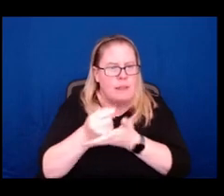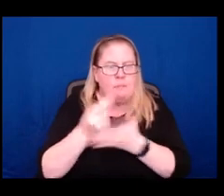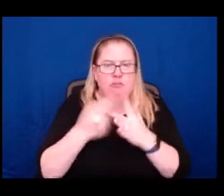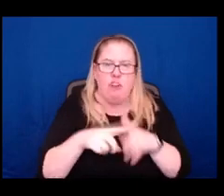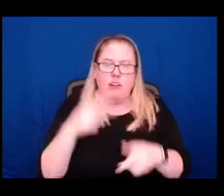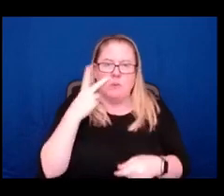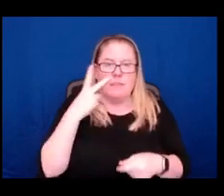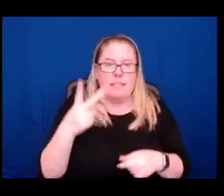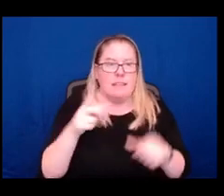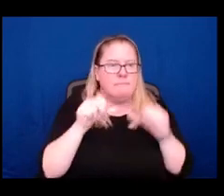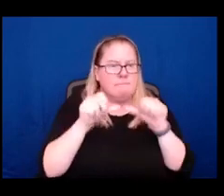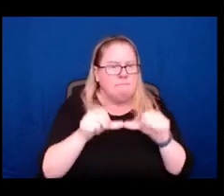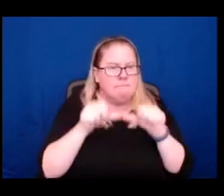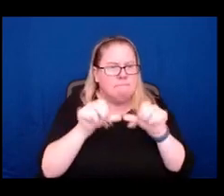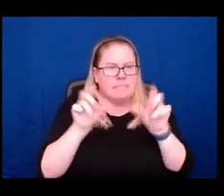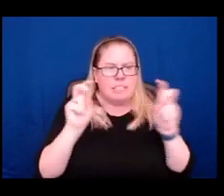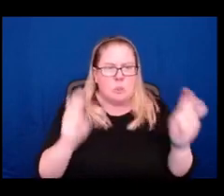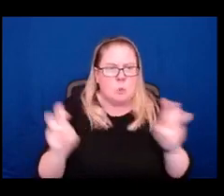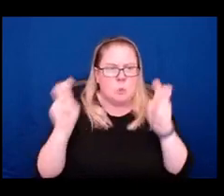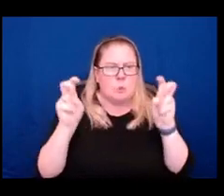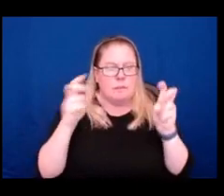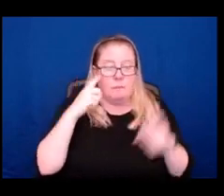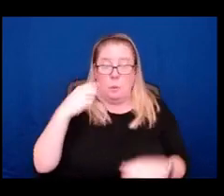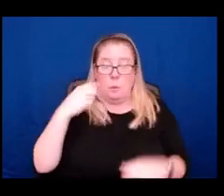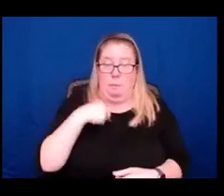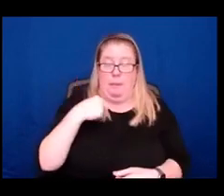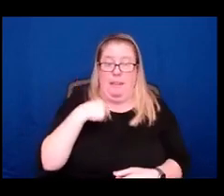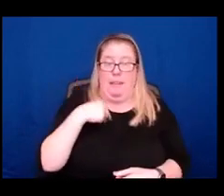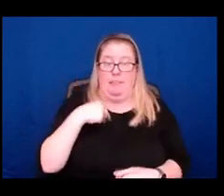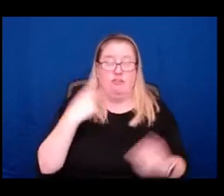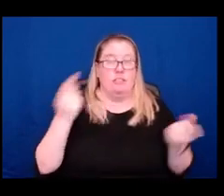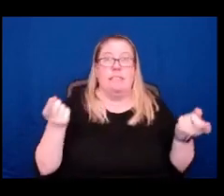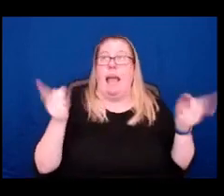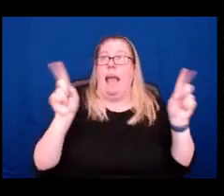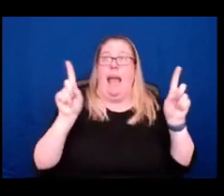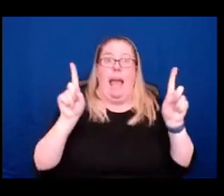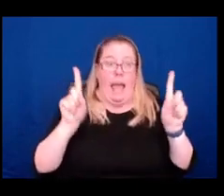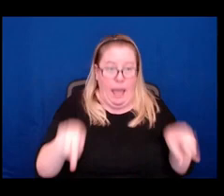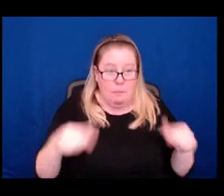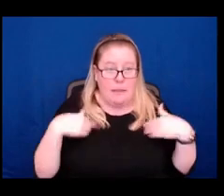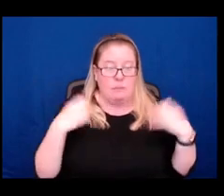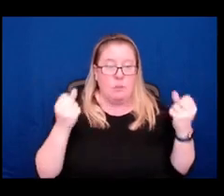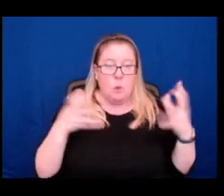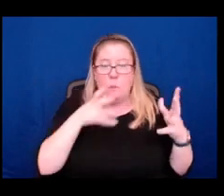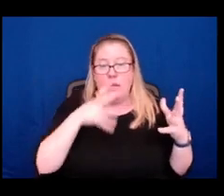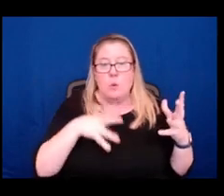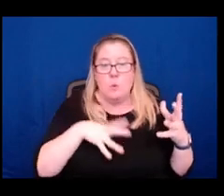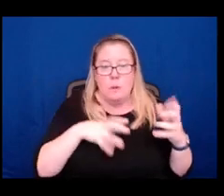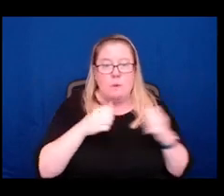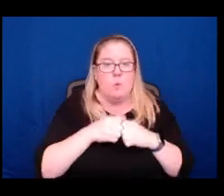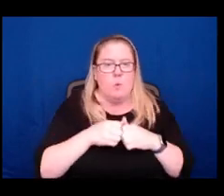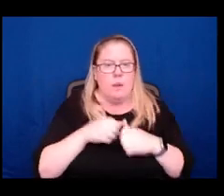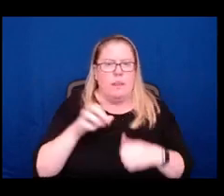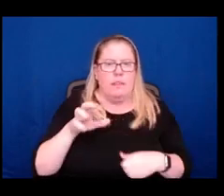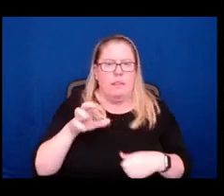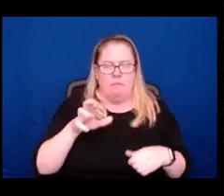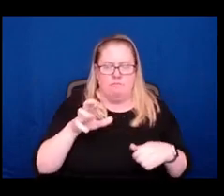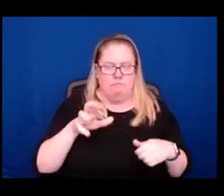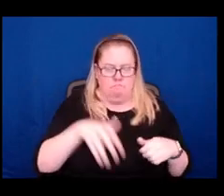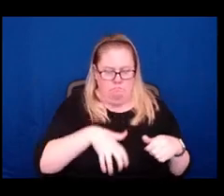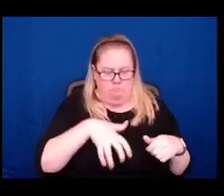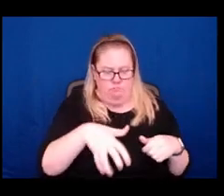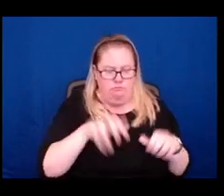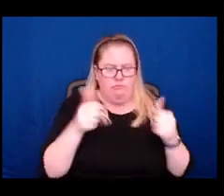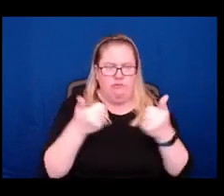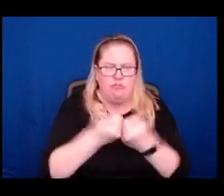a consistent issue. And for me, I just happened to have so many women who had reproductive challenges. And it always came in the form of